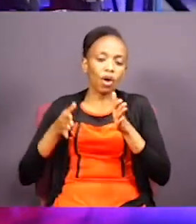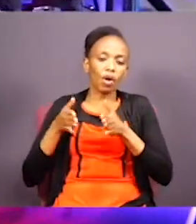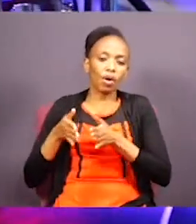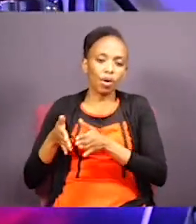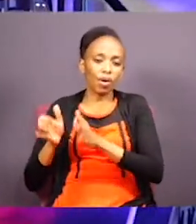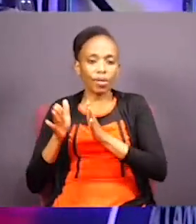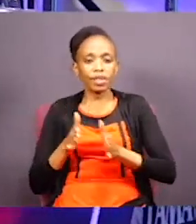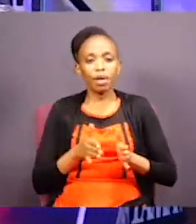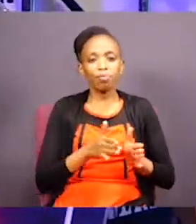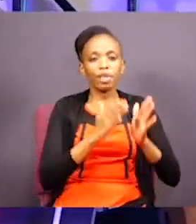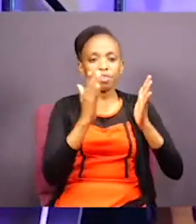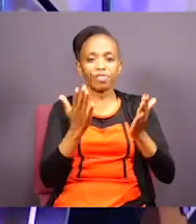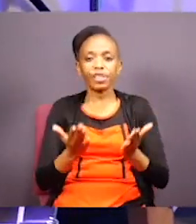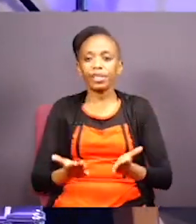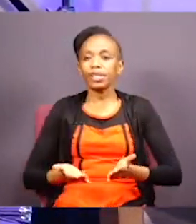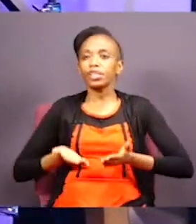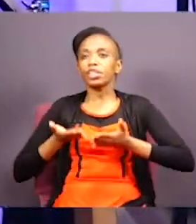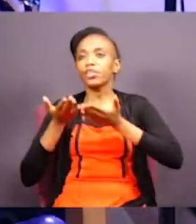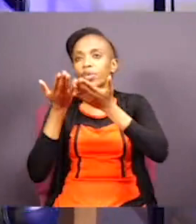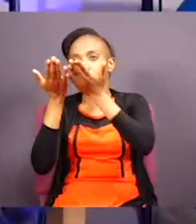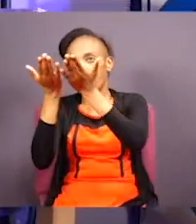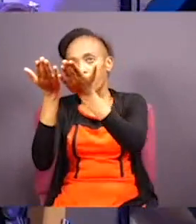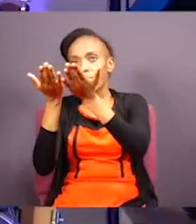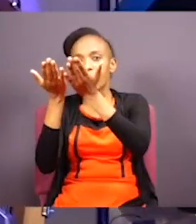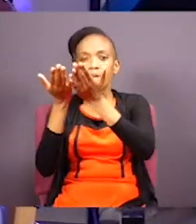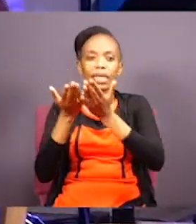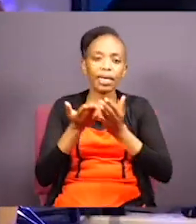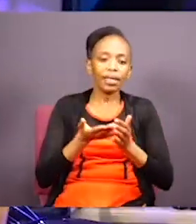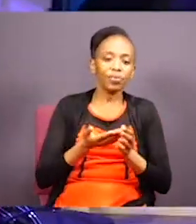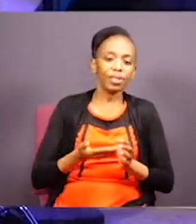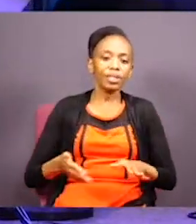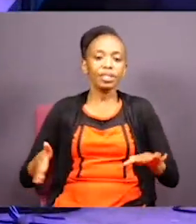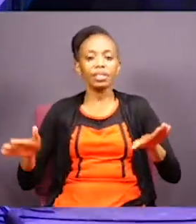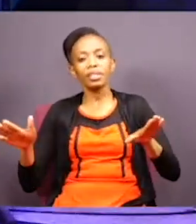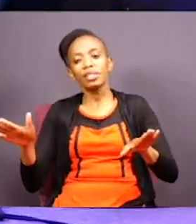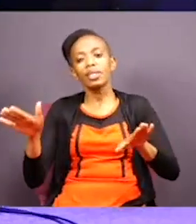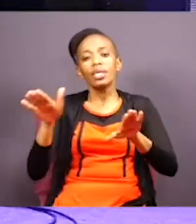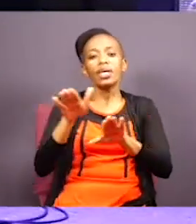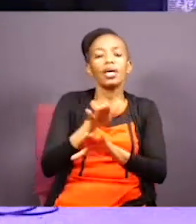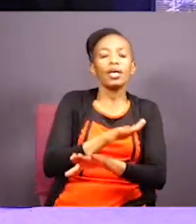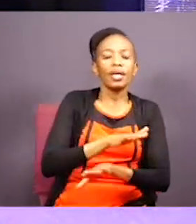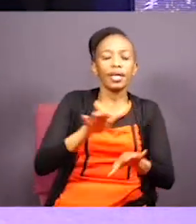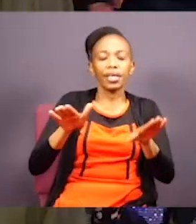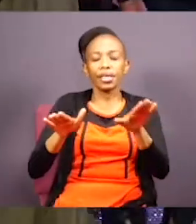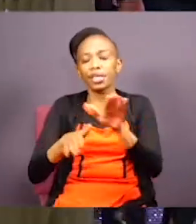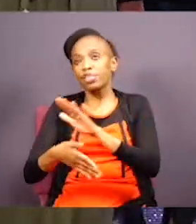bear. What a privilege to carry